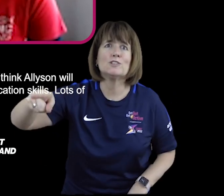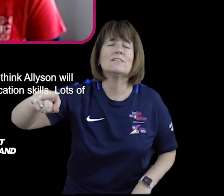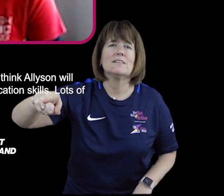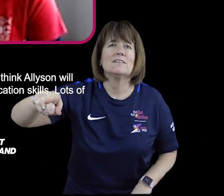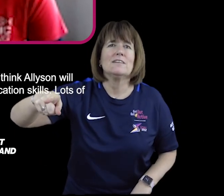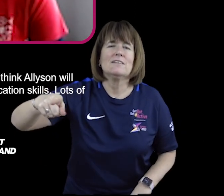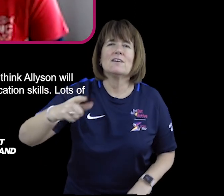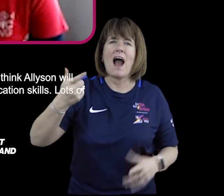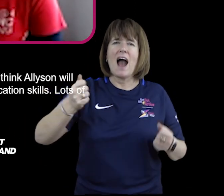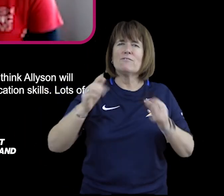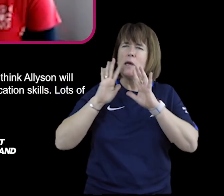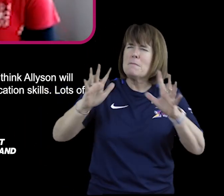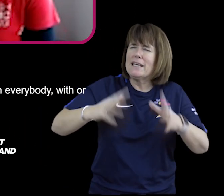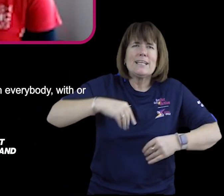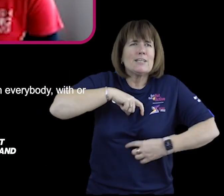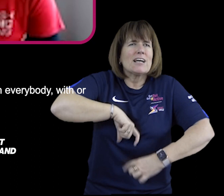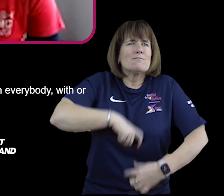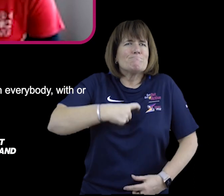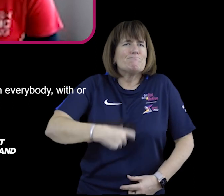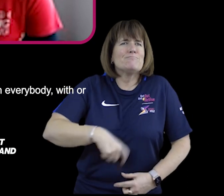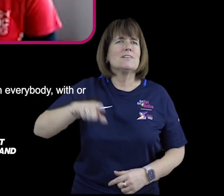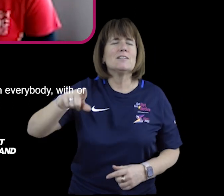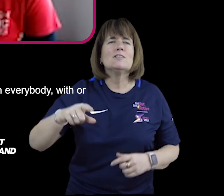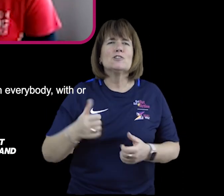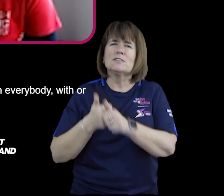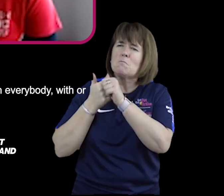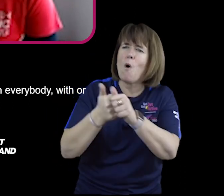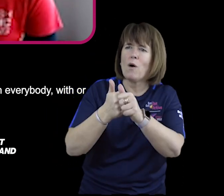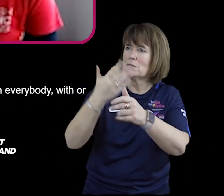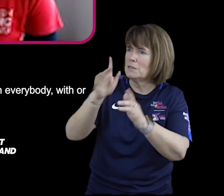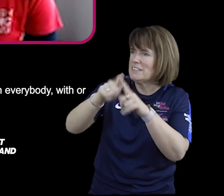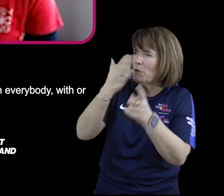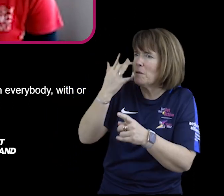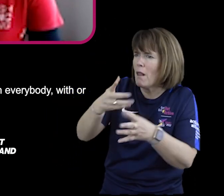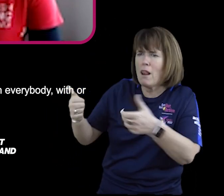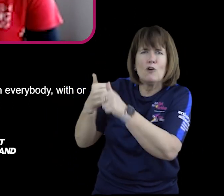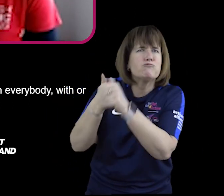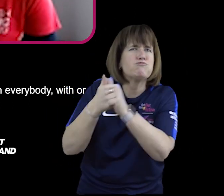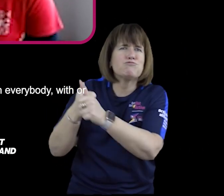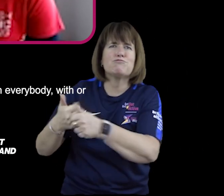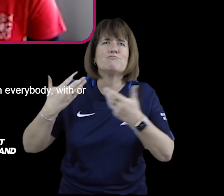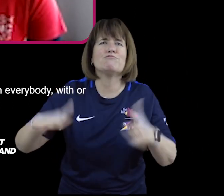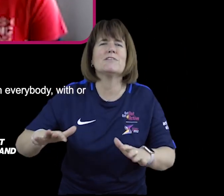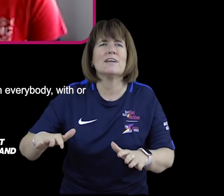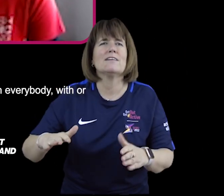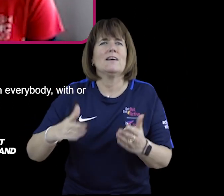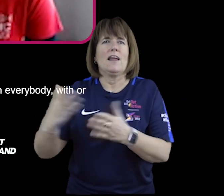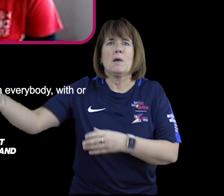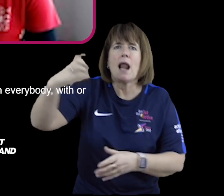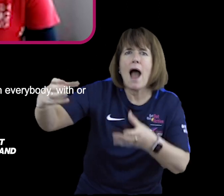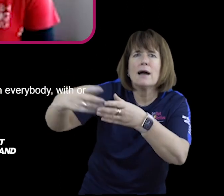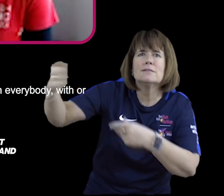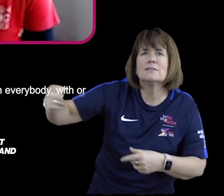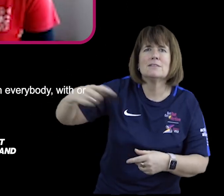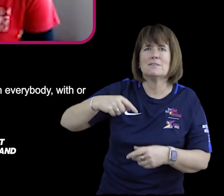amazing communication skills, lots of empathy. She's going to really be supportive when people come to a class, because what we know with everybody,